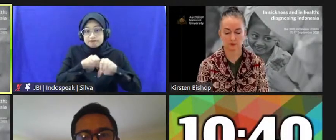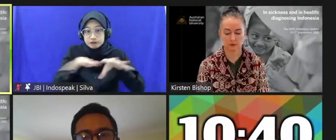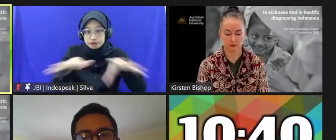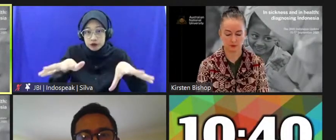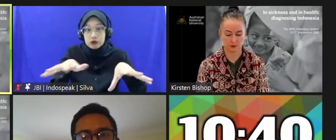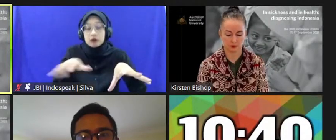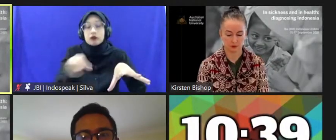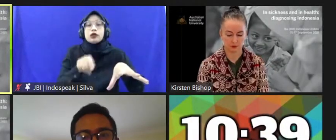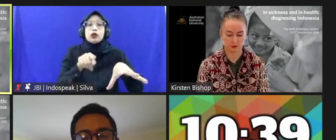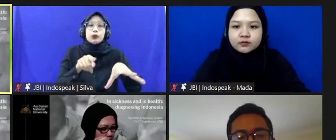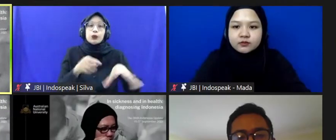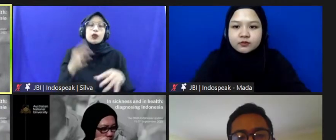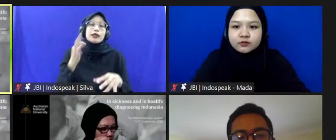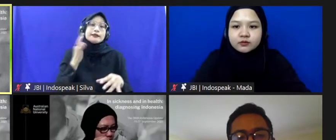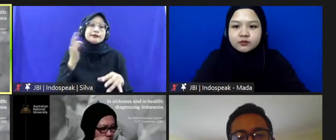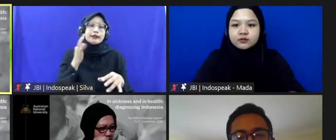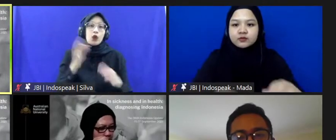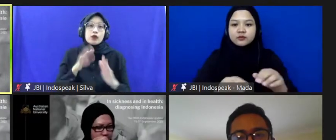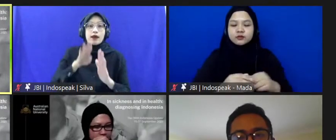level.